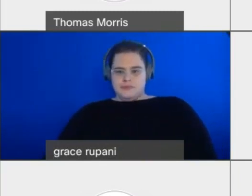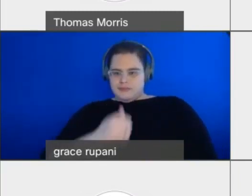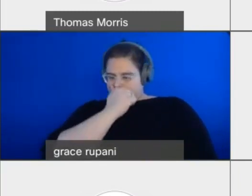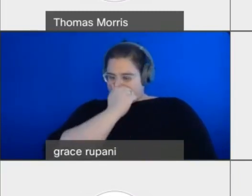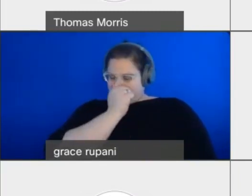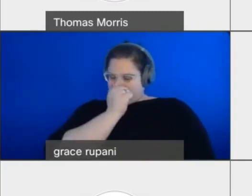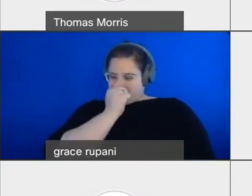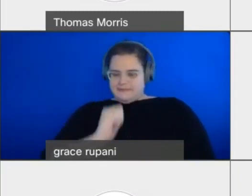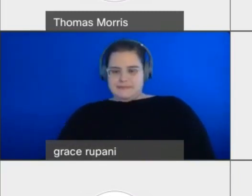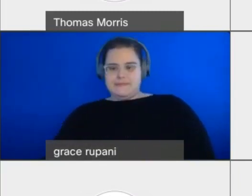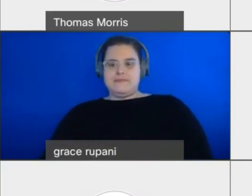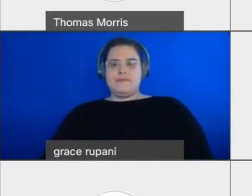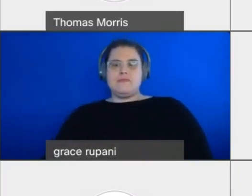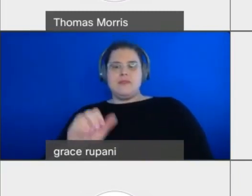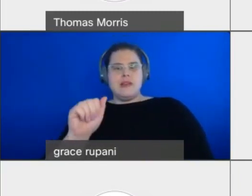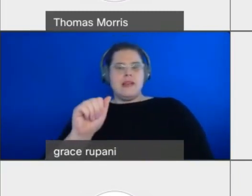So Tasha responded